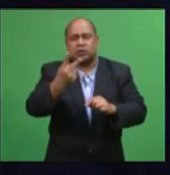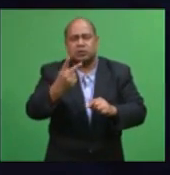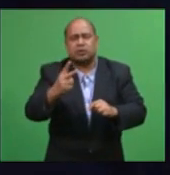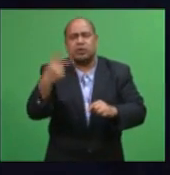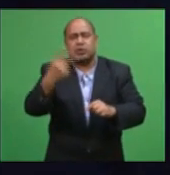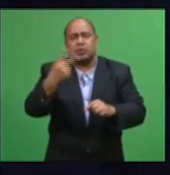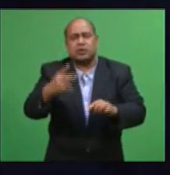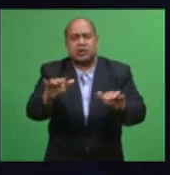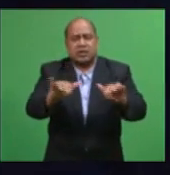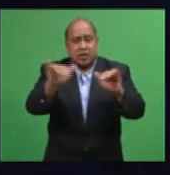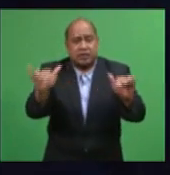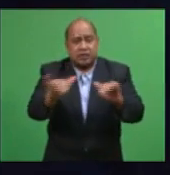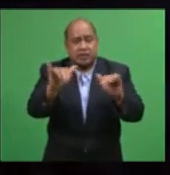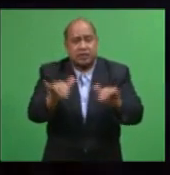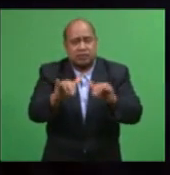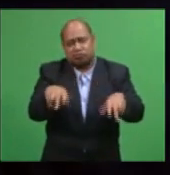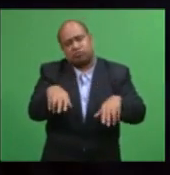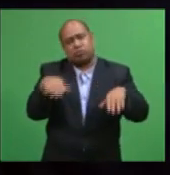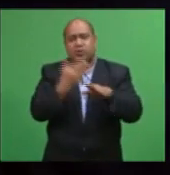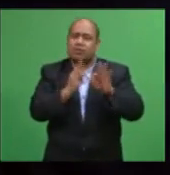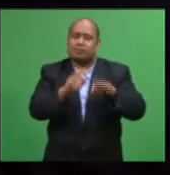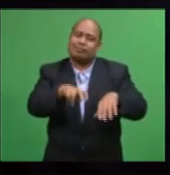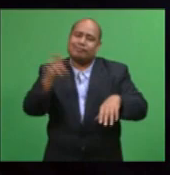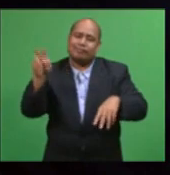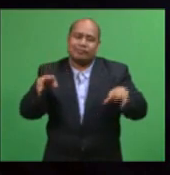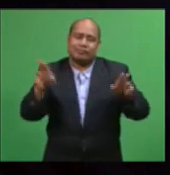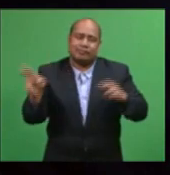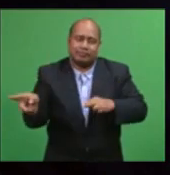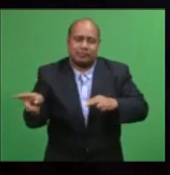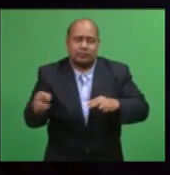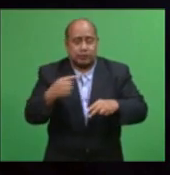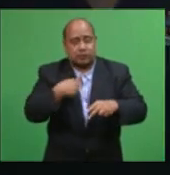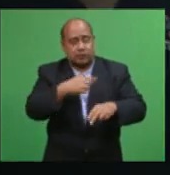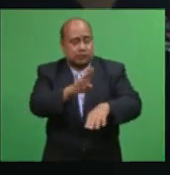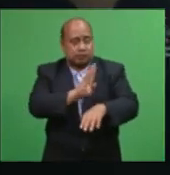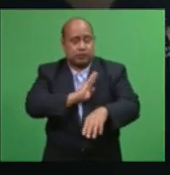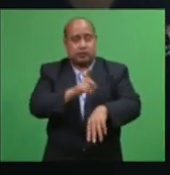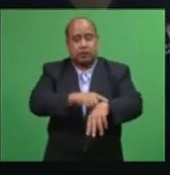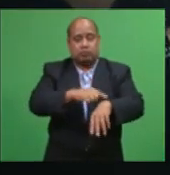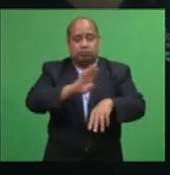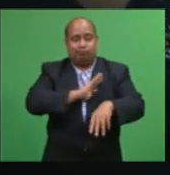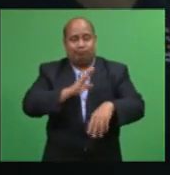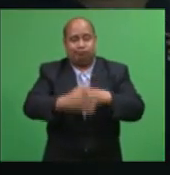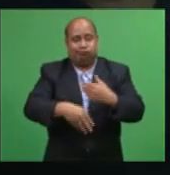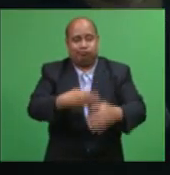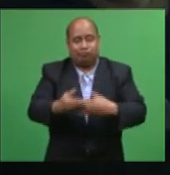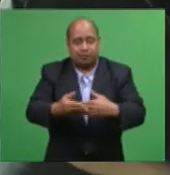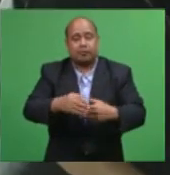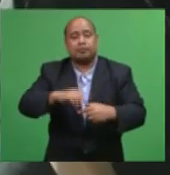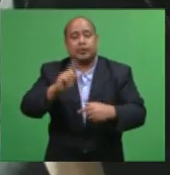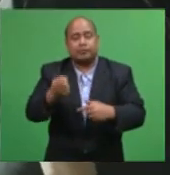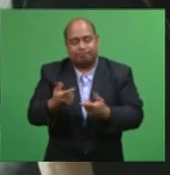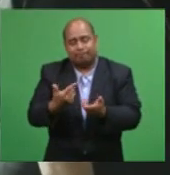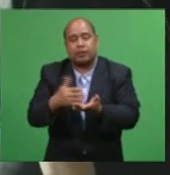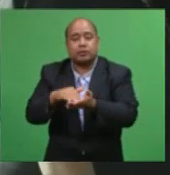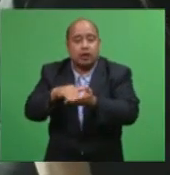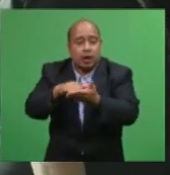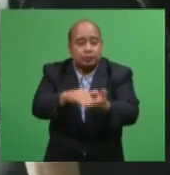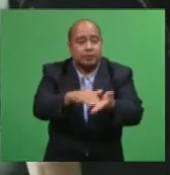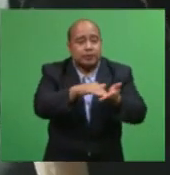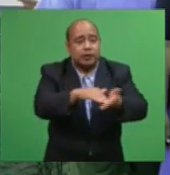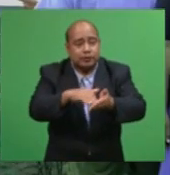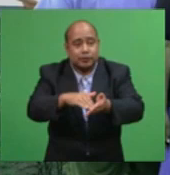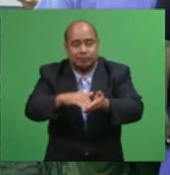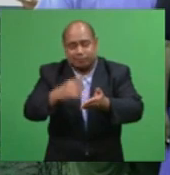shift. It was quite busy at that time. They were very grateful to have us there. The Fijian midwives even performed beyond their role during